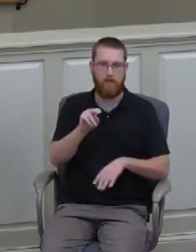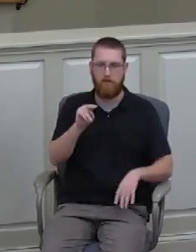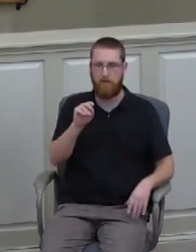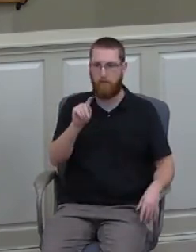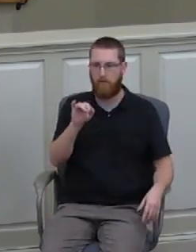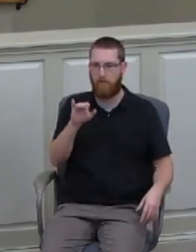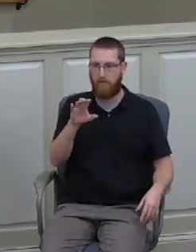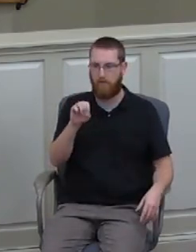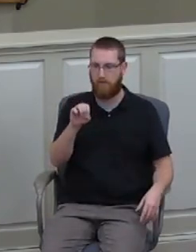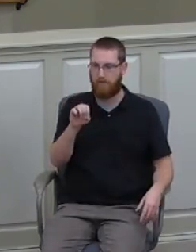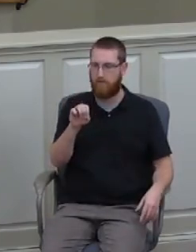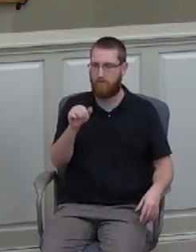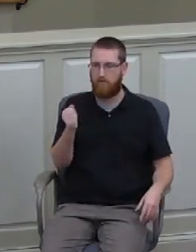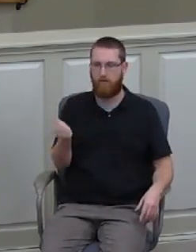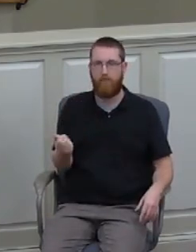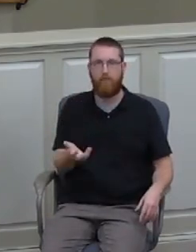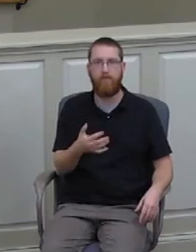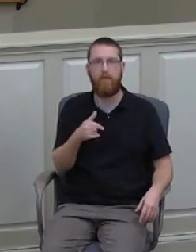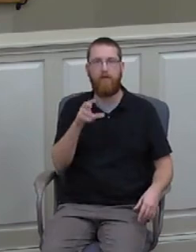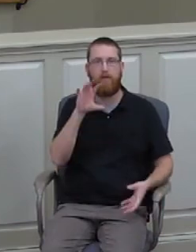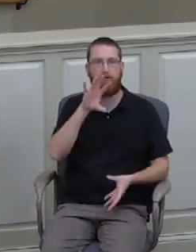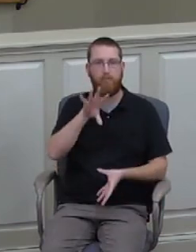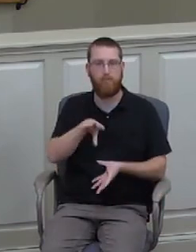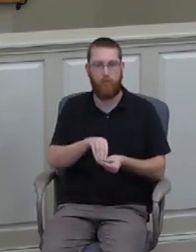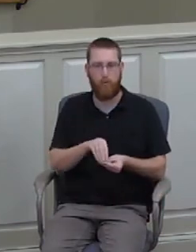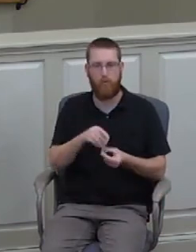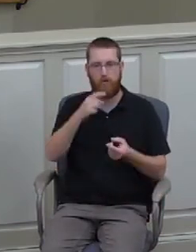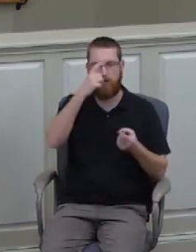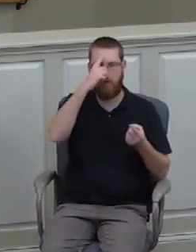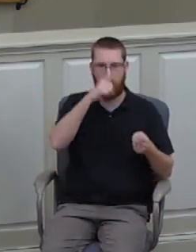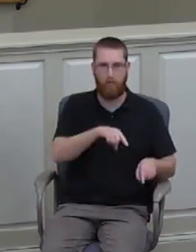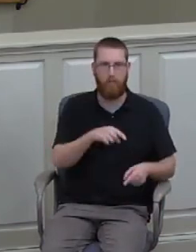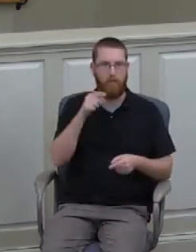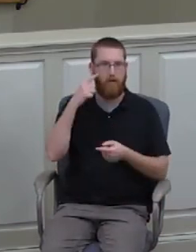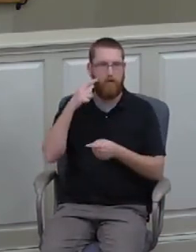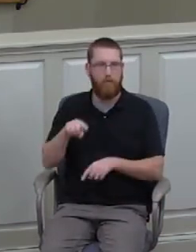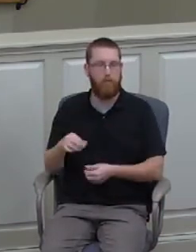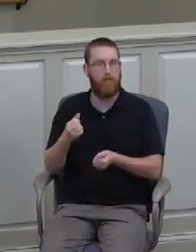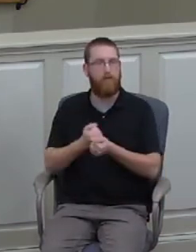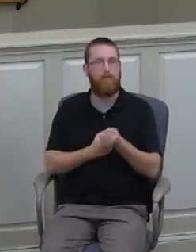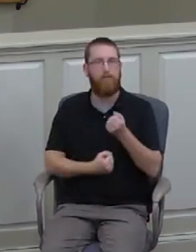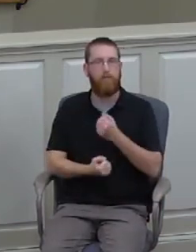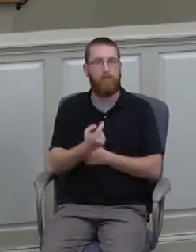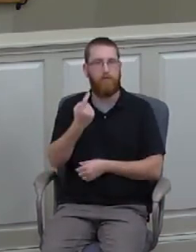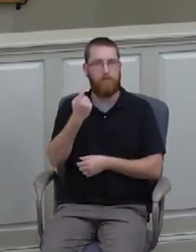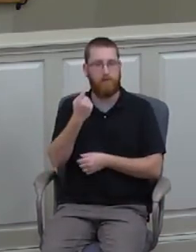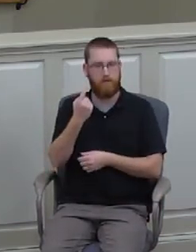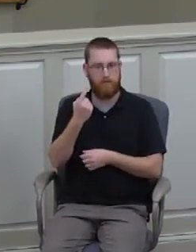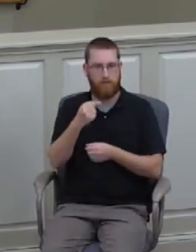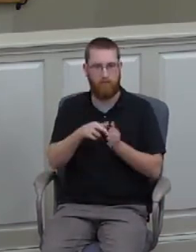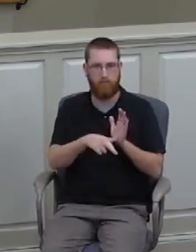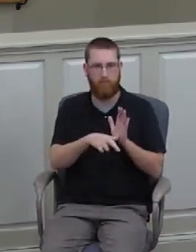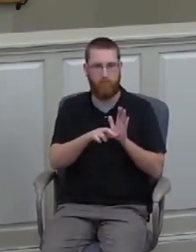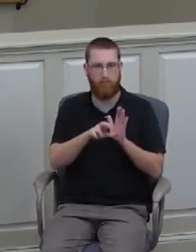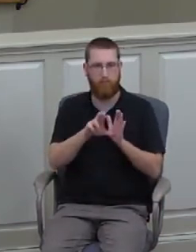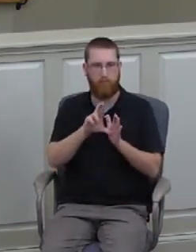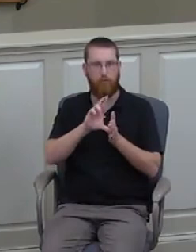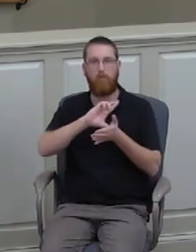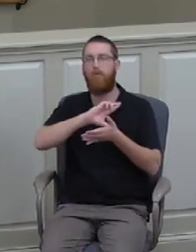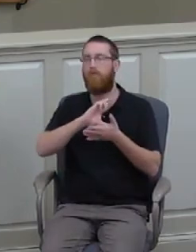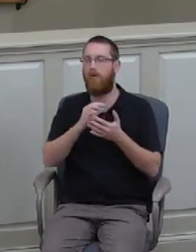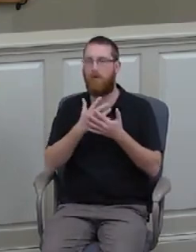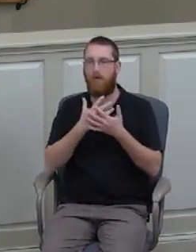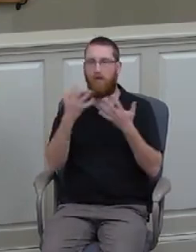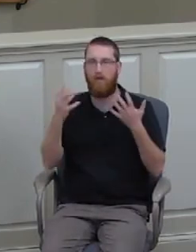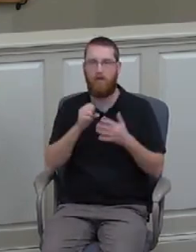nature. This is the entire agreement between the parties. I will say that it has been reviewed substantially